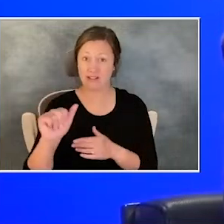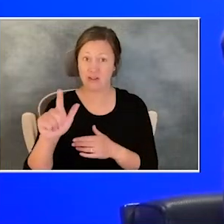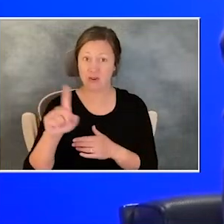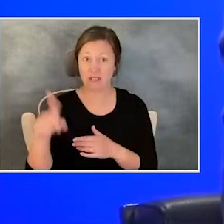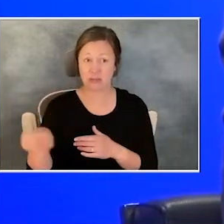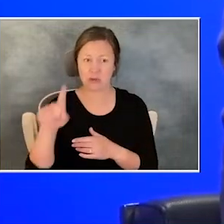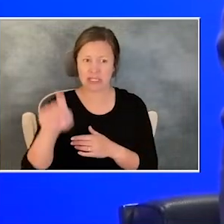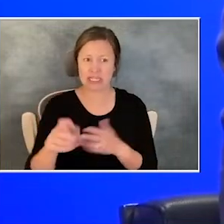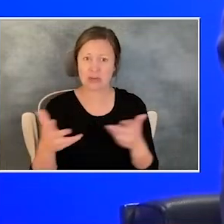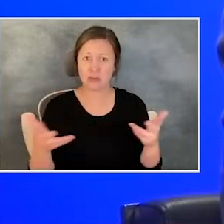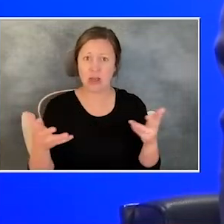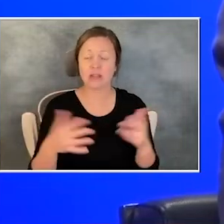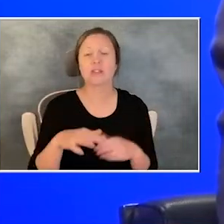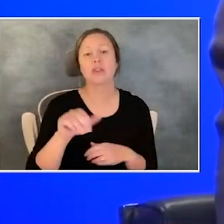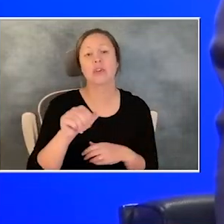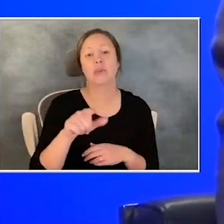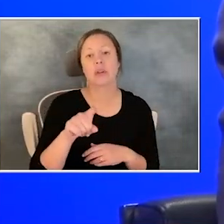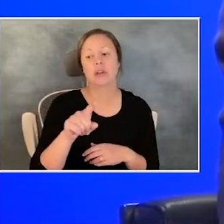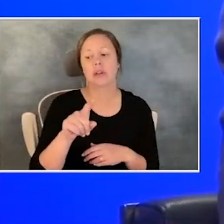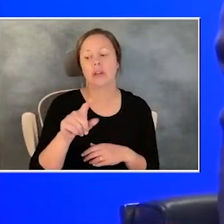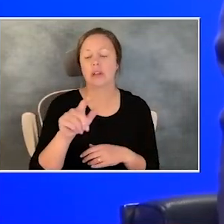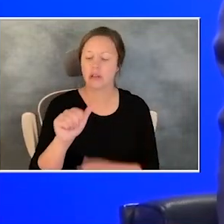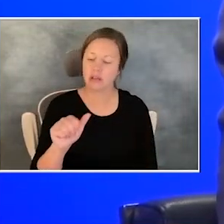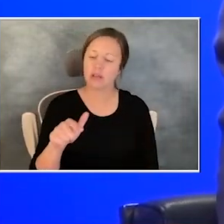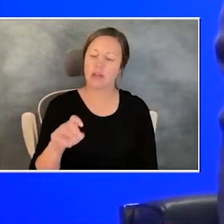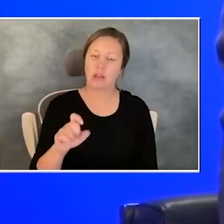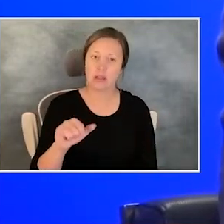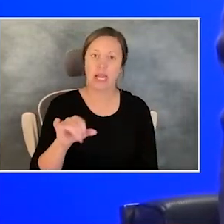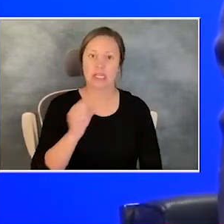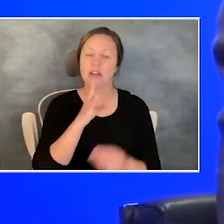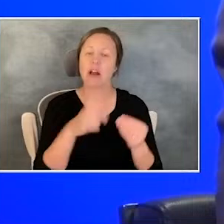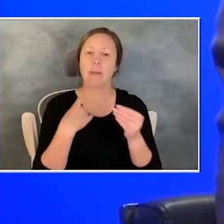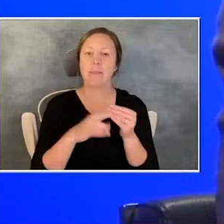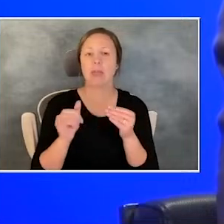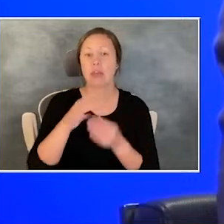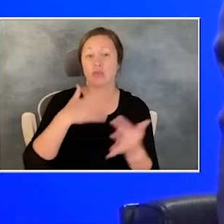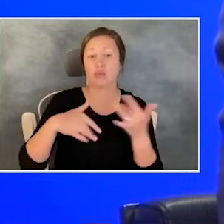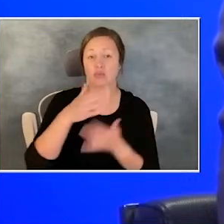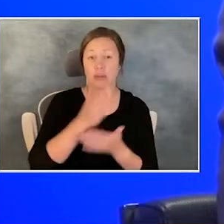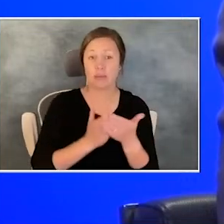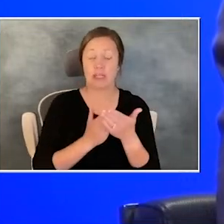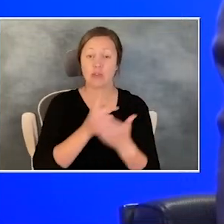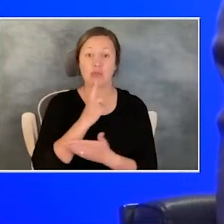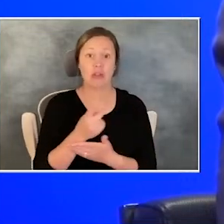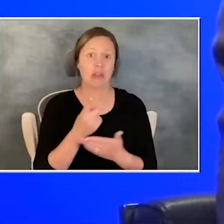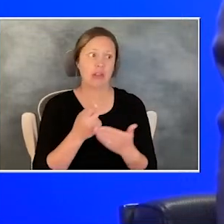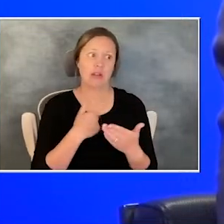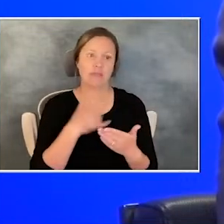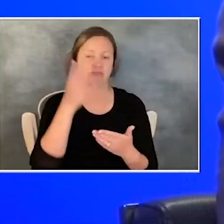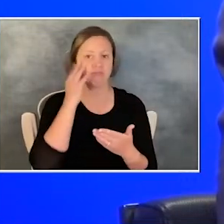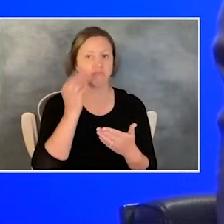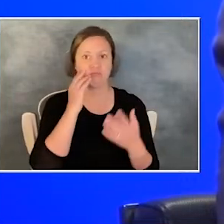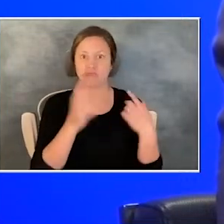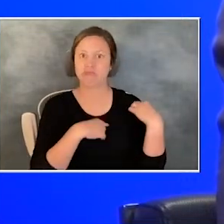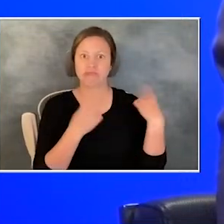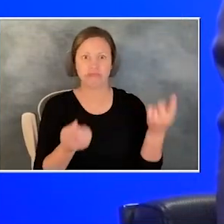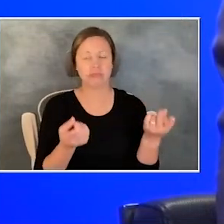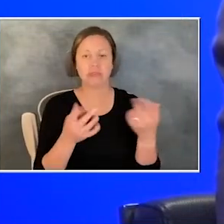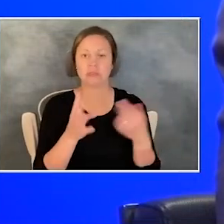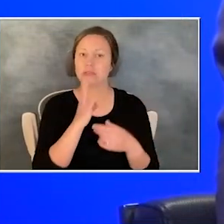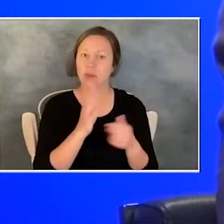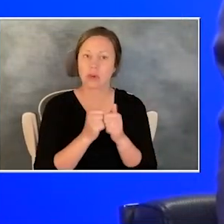that socialization piece. And in all my years of talking with people who are diagnosed with the